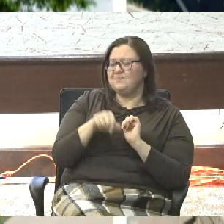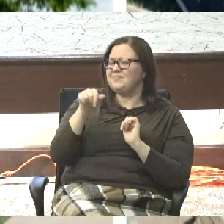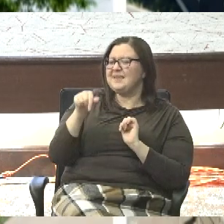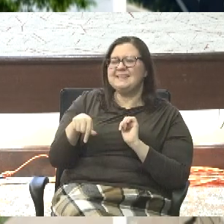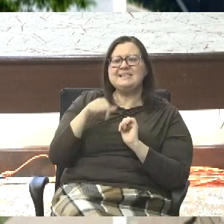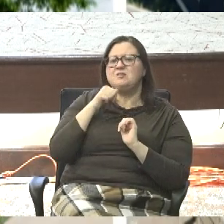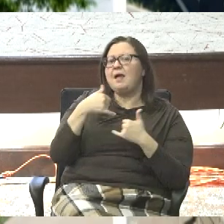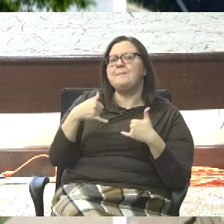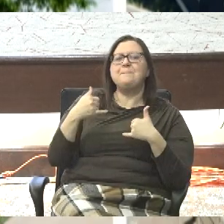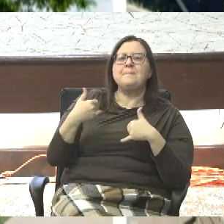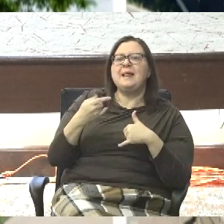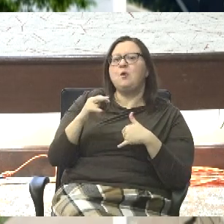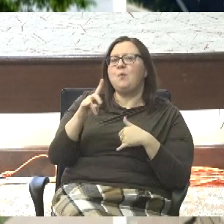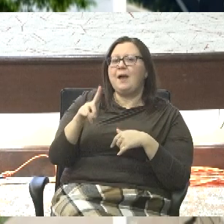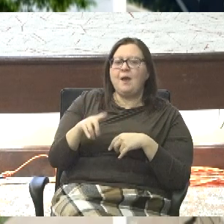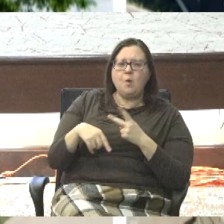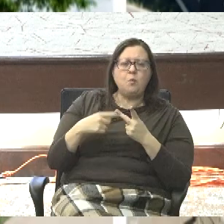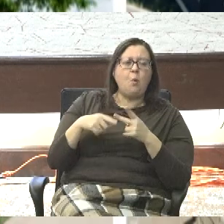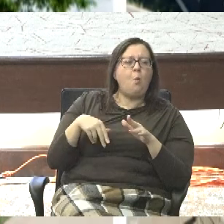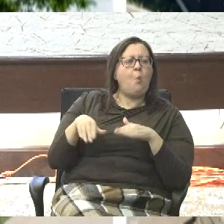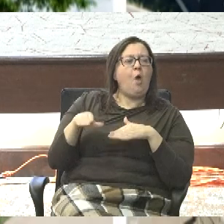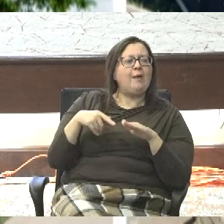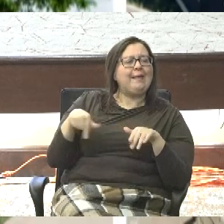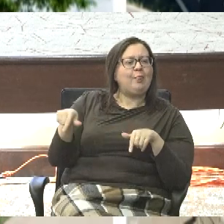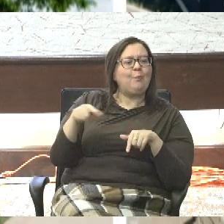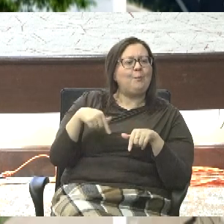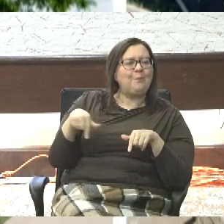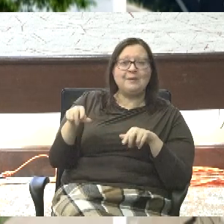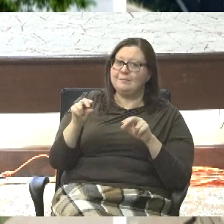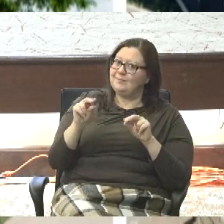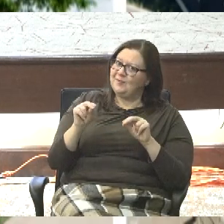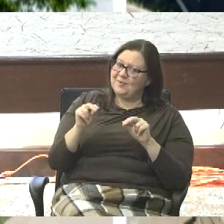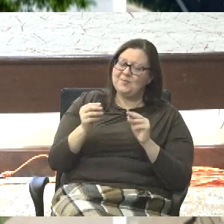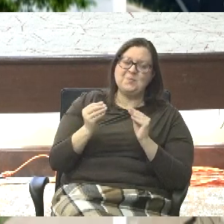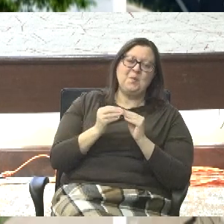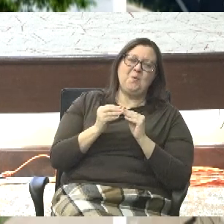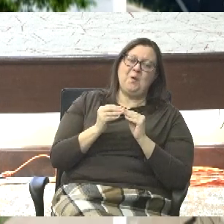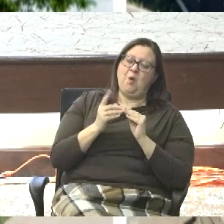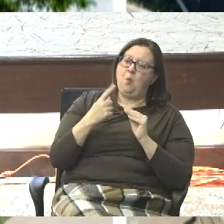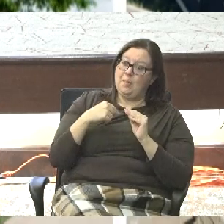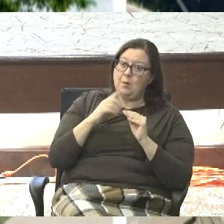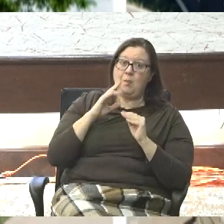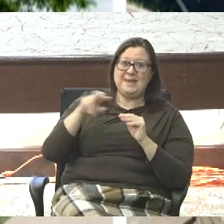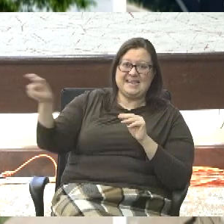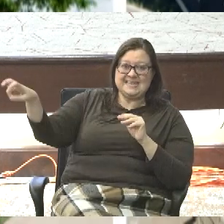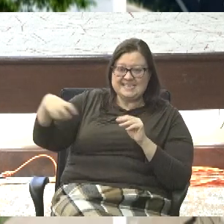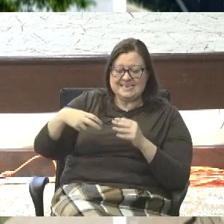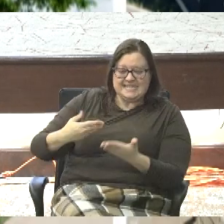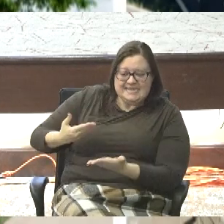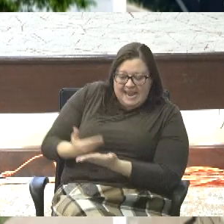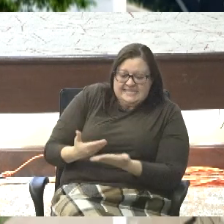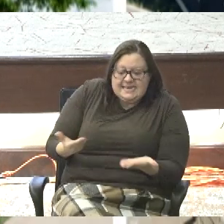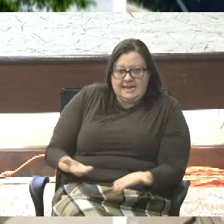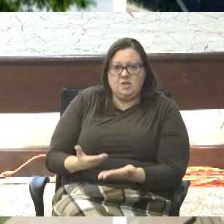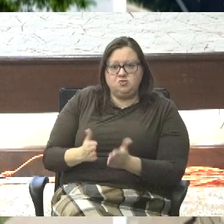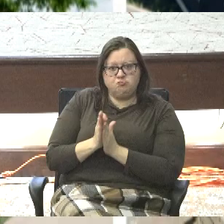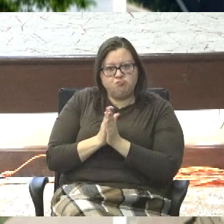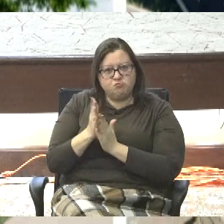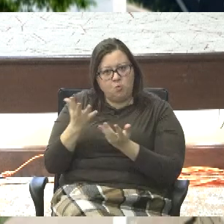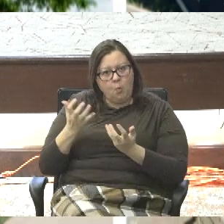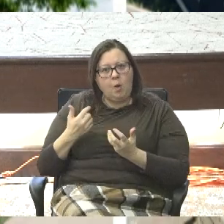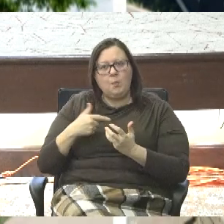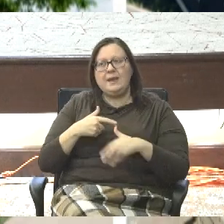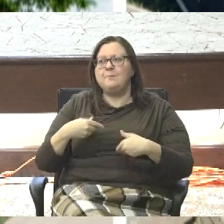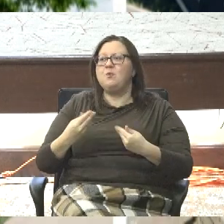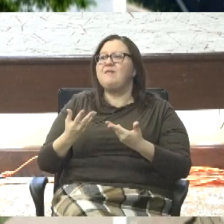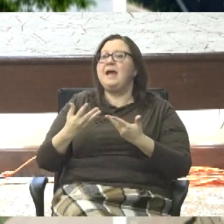not a playground, definitely just not a walking loop. So one, I mentioned that word destination, and we wanted to really cater